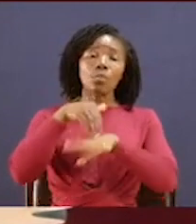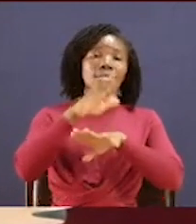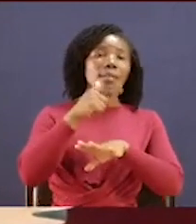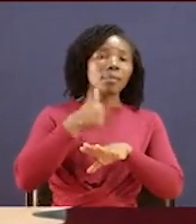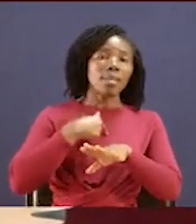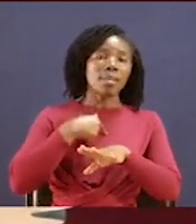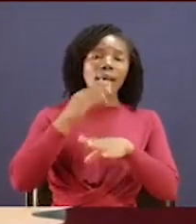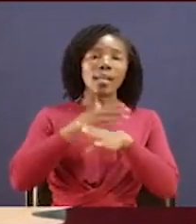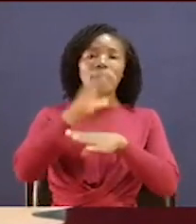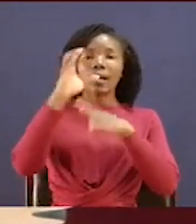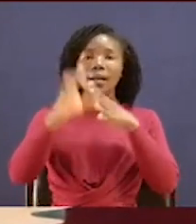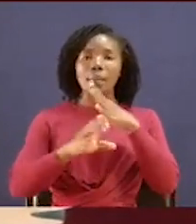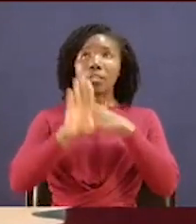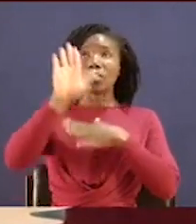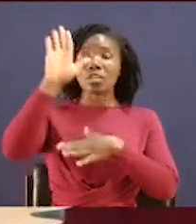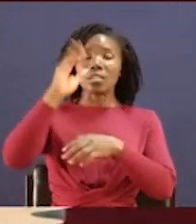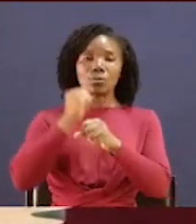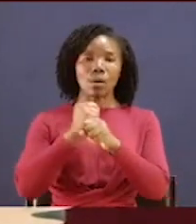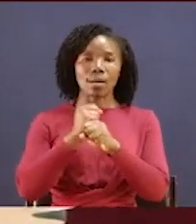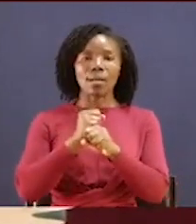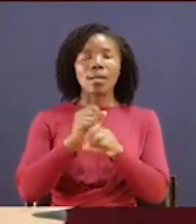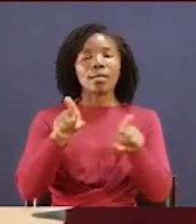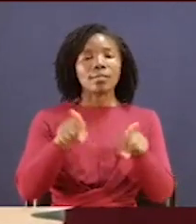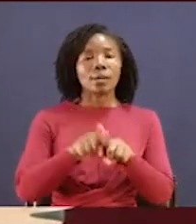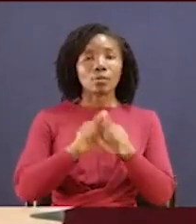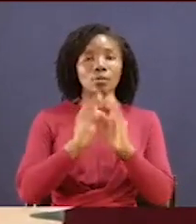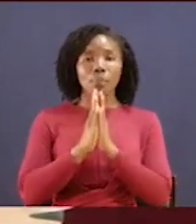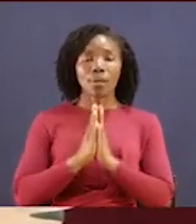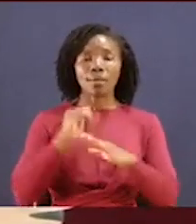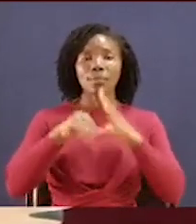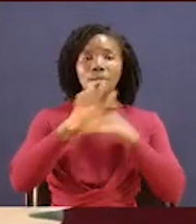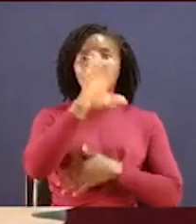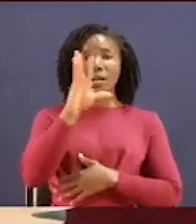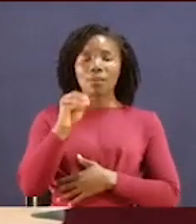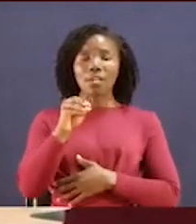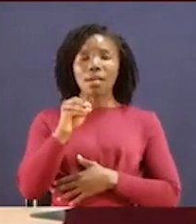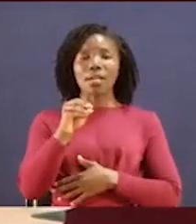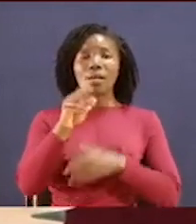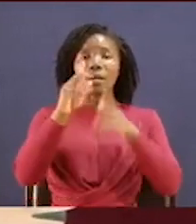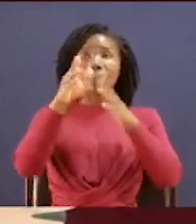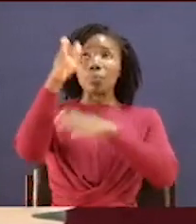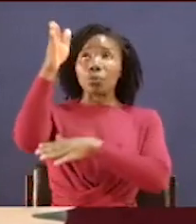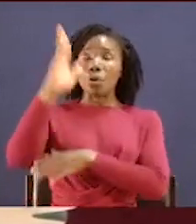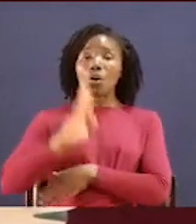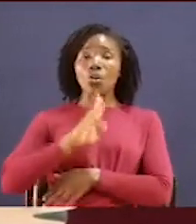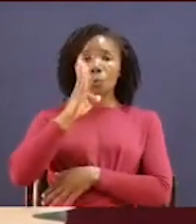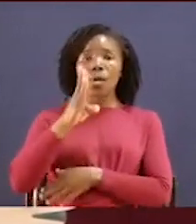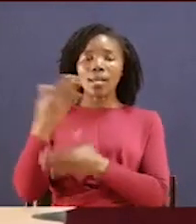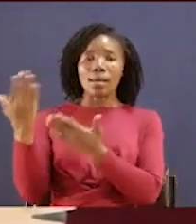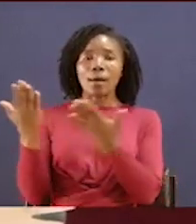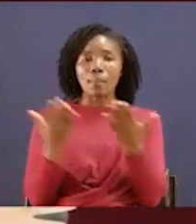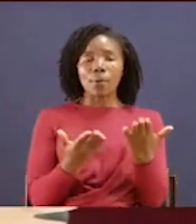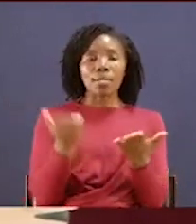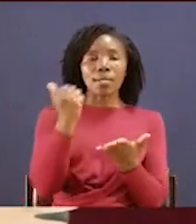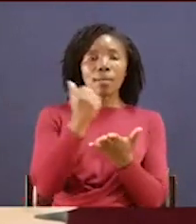And I pray that we shall have, God raises people in Africa who have this kind of level of resolve. And it doesn't matter what happens